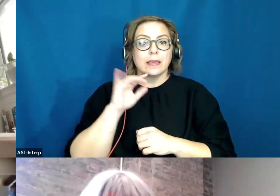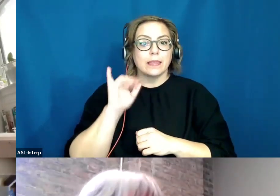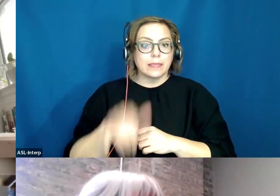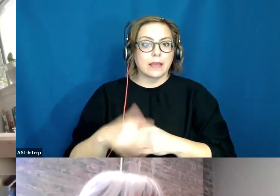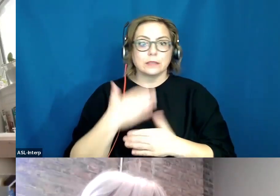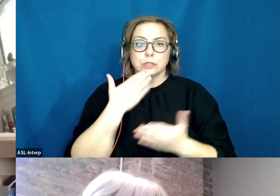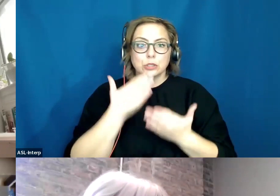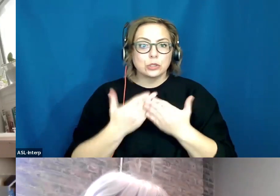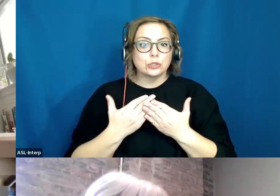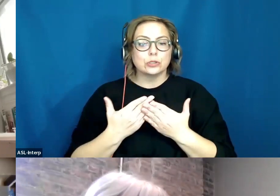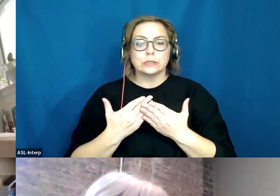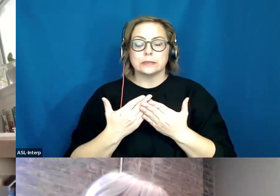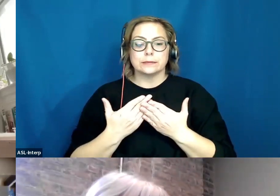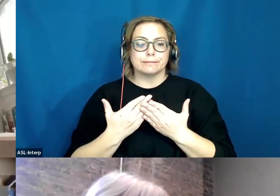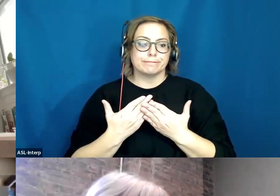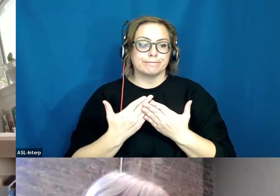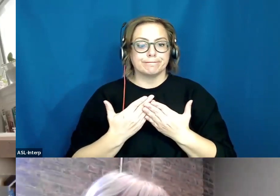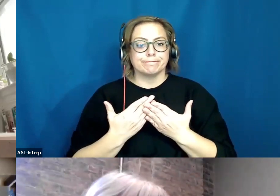question of